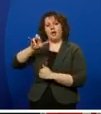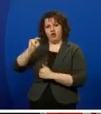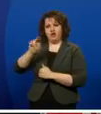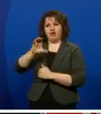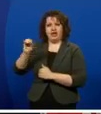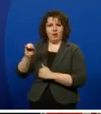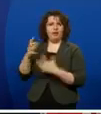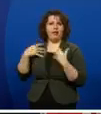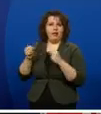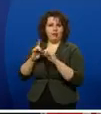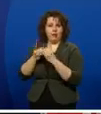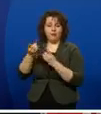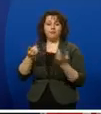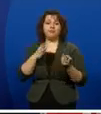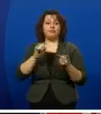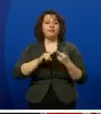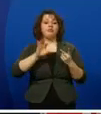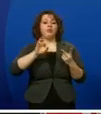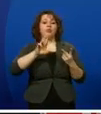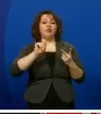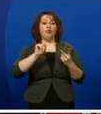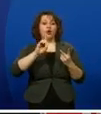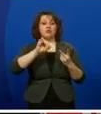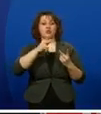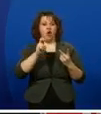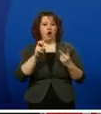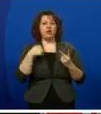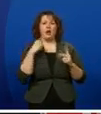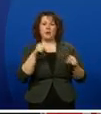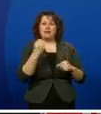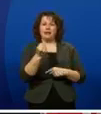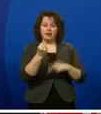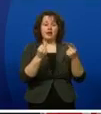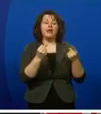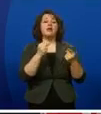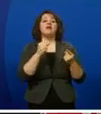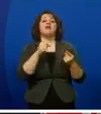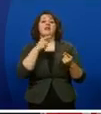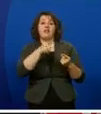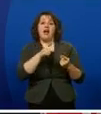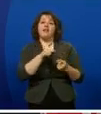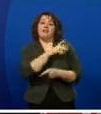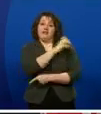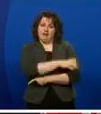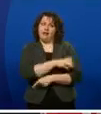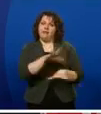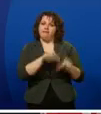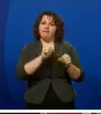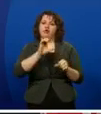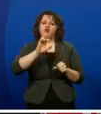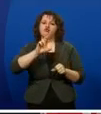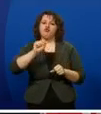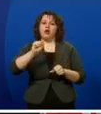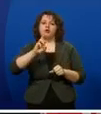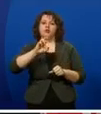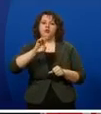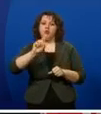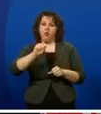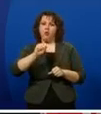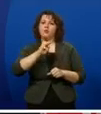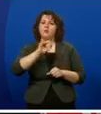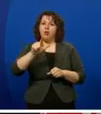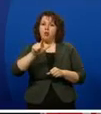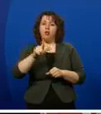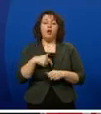to Fort Dodge, where the Webster County Public Health Department held a clinic at the Crossroads Mall. Both were